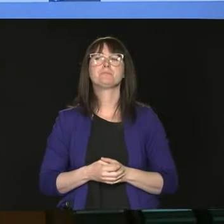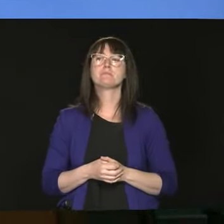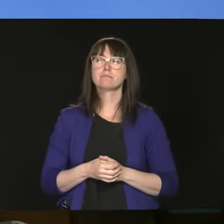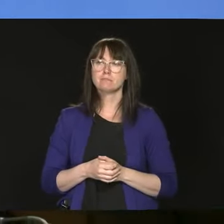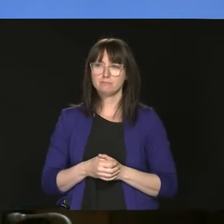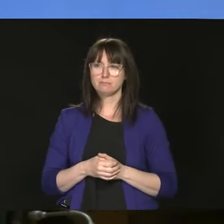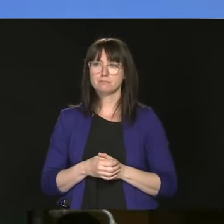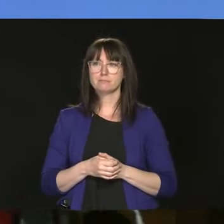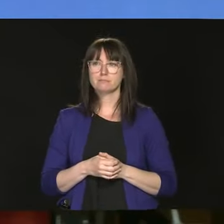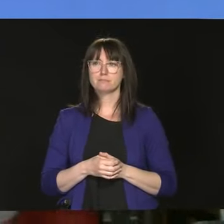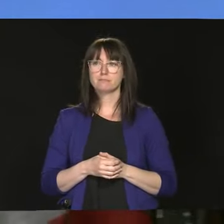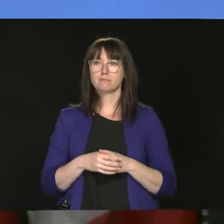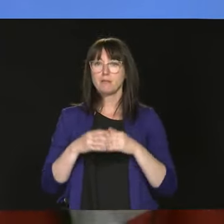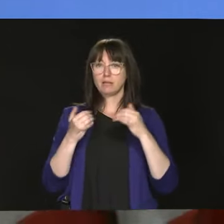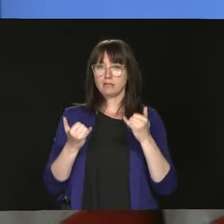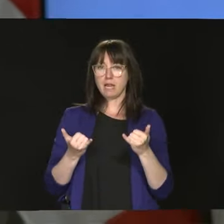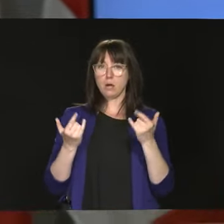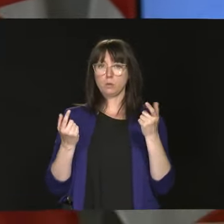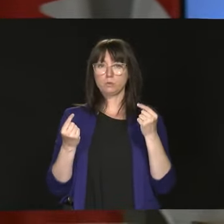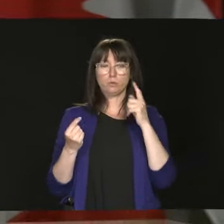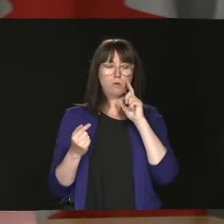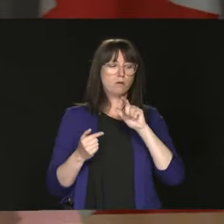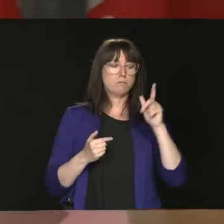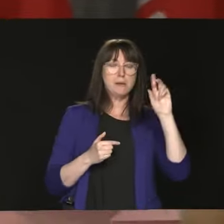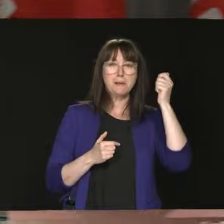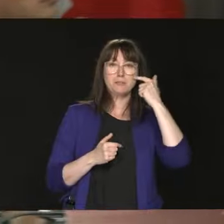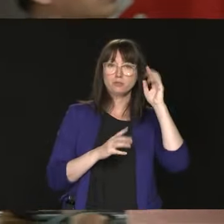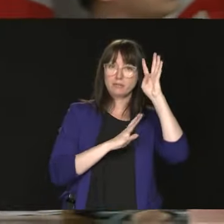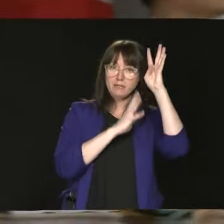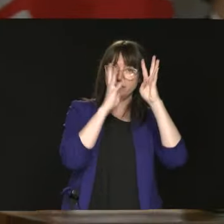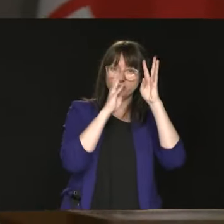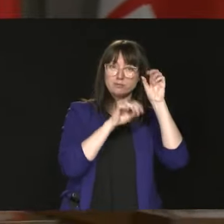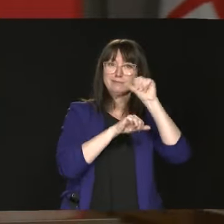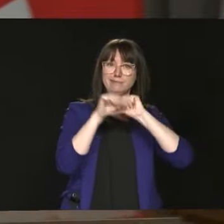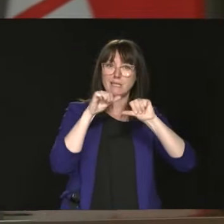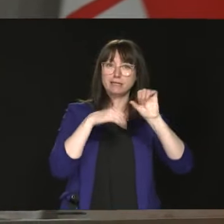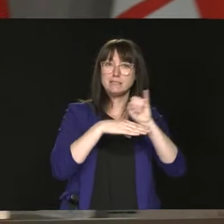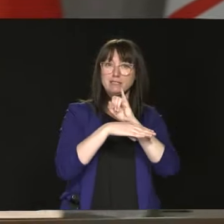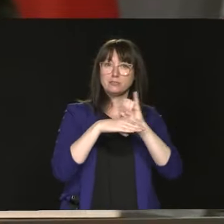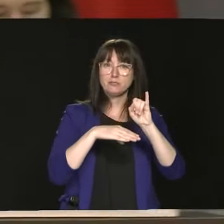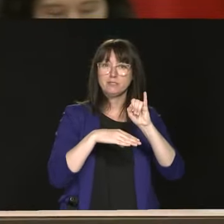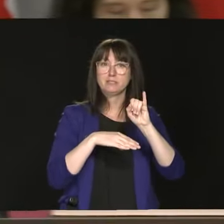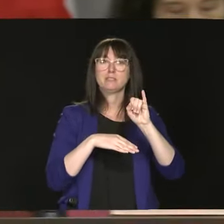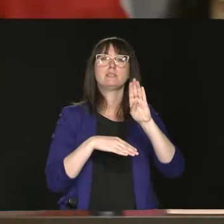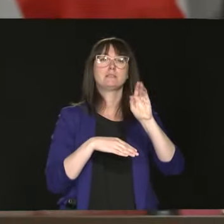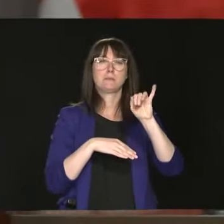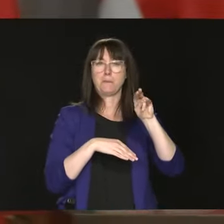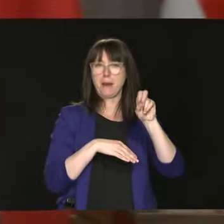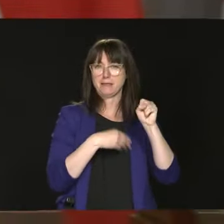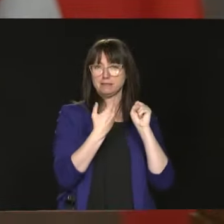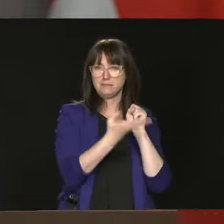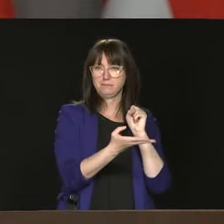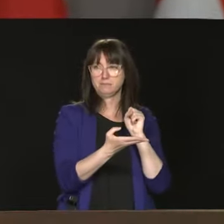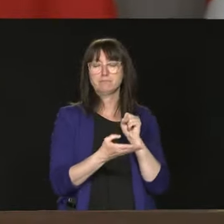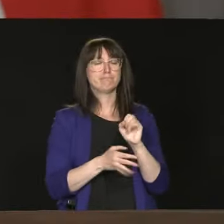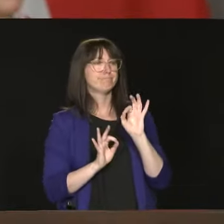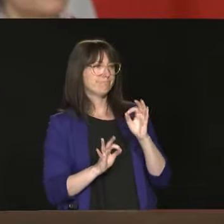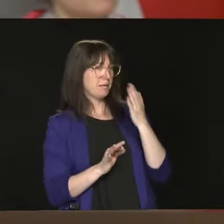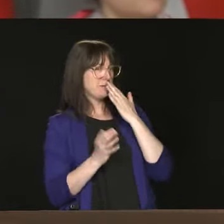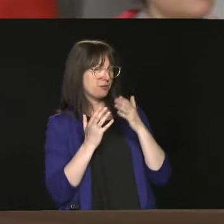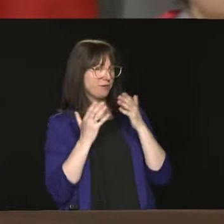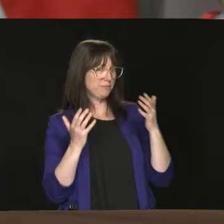will hear from the Minister of Innovation, Science and Industry, Navdeep Bains. Nav, please. Thank you very much, Christia, and good afternoon,